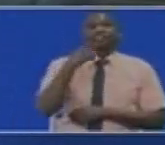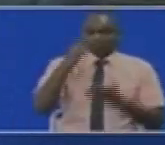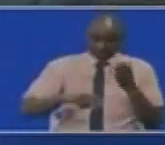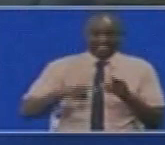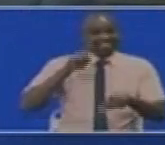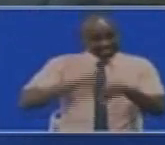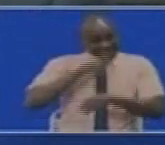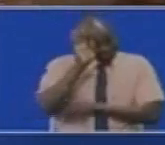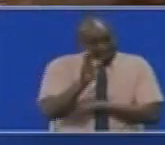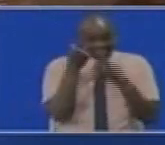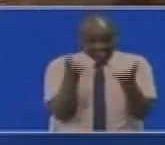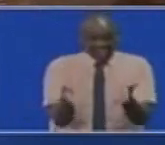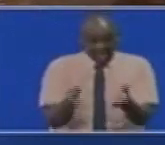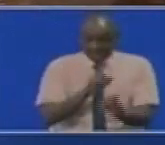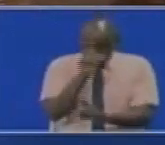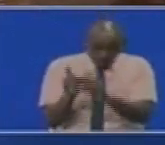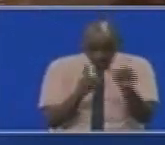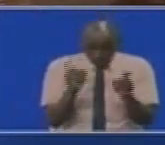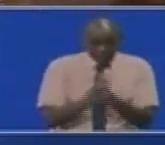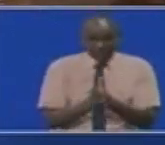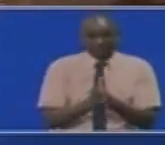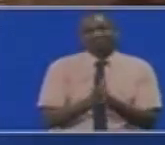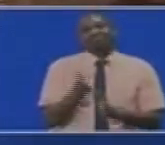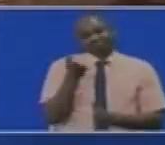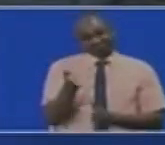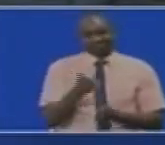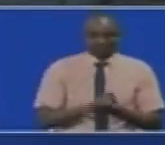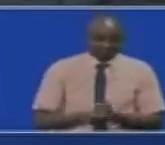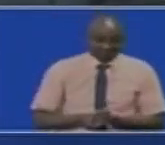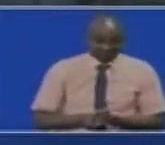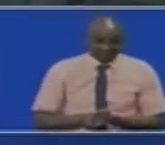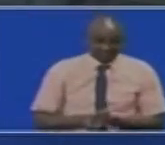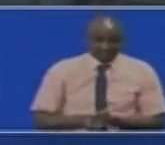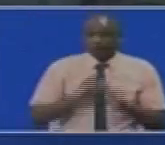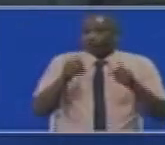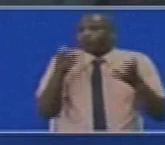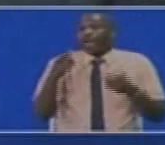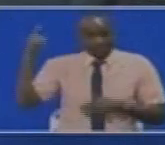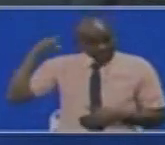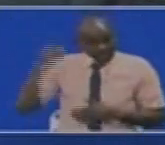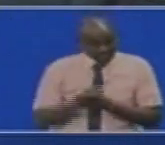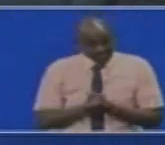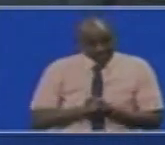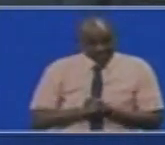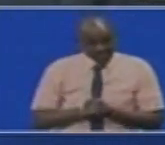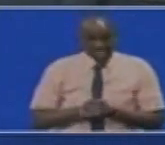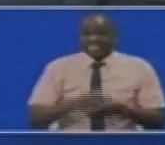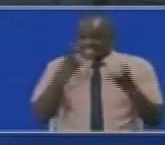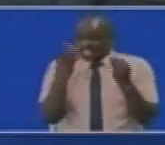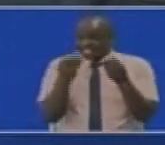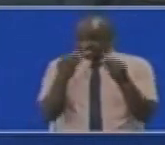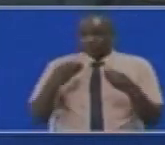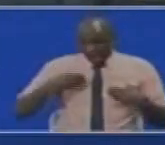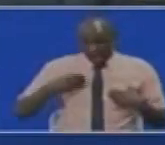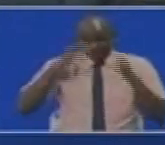zamu mbele ya kamati inayoongozwa na mbunge wa Ainabkoi Samuel Chepkonga. Coming from where I come from, it's not easy to have a